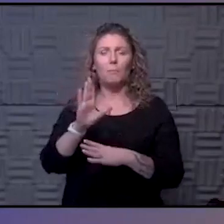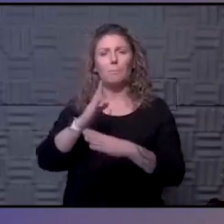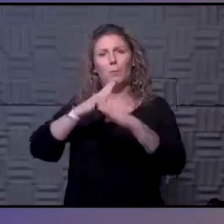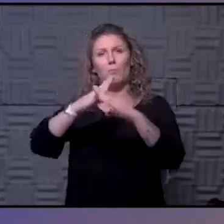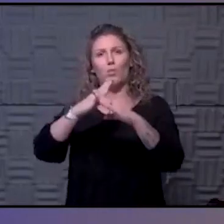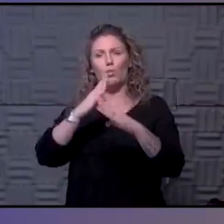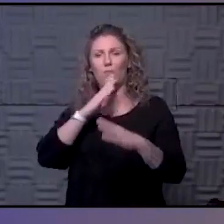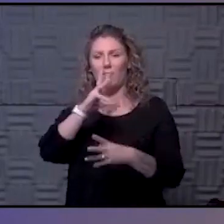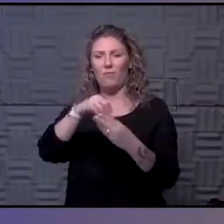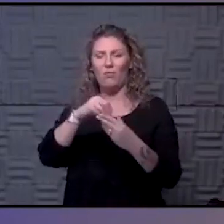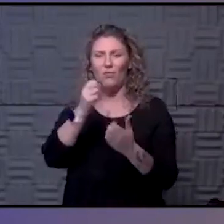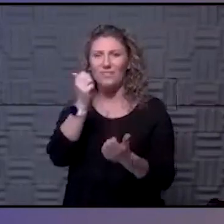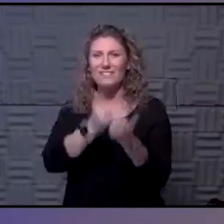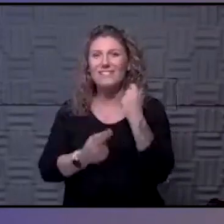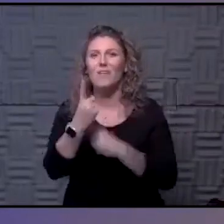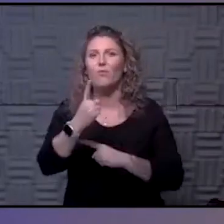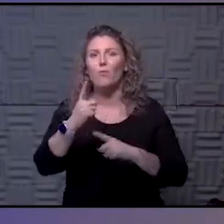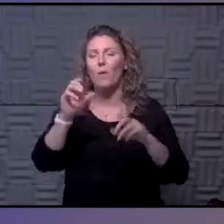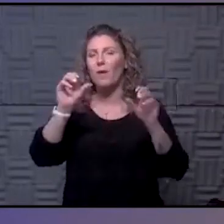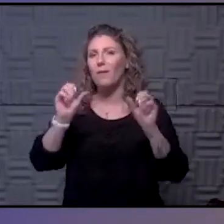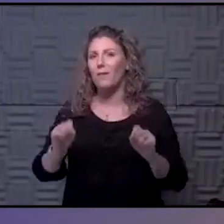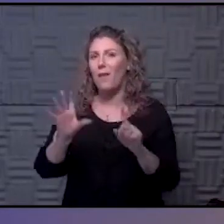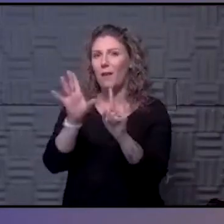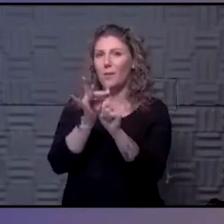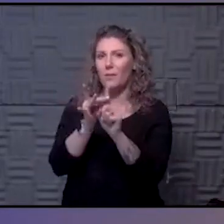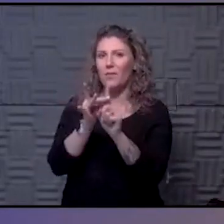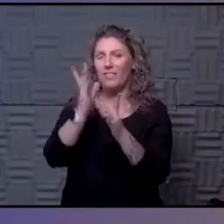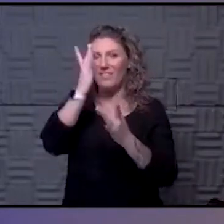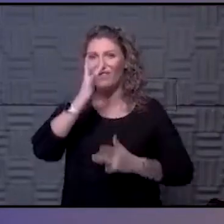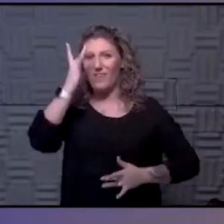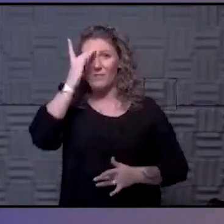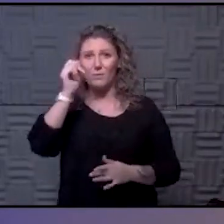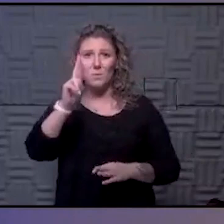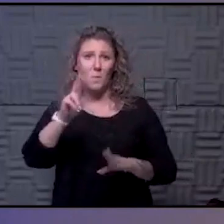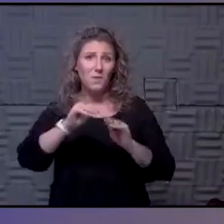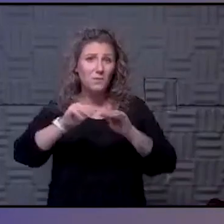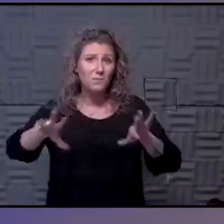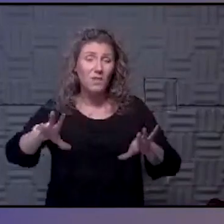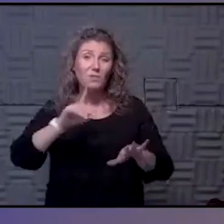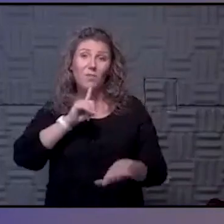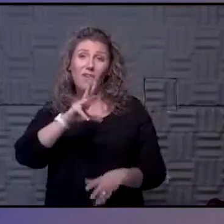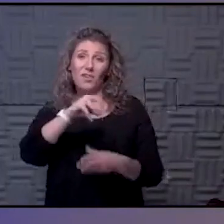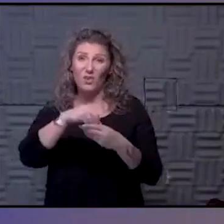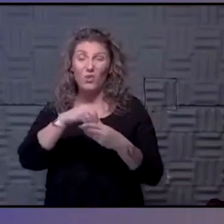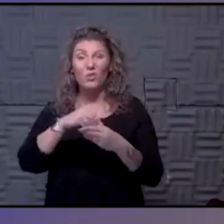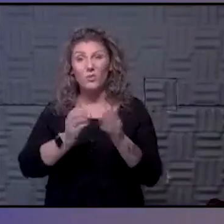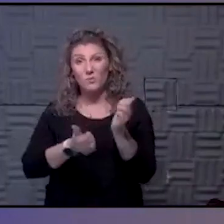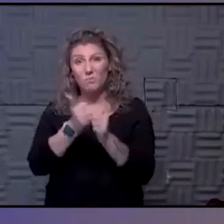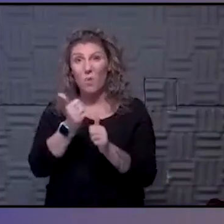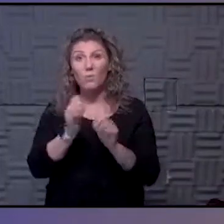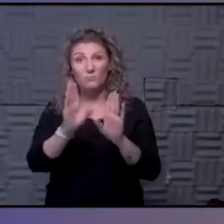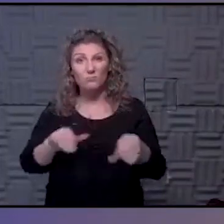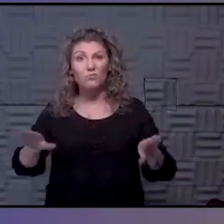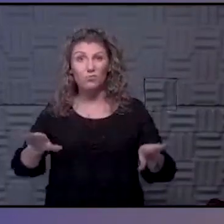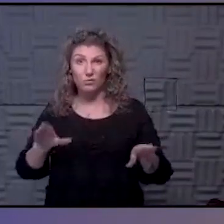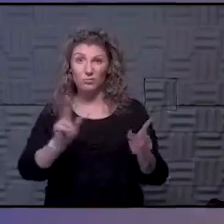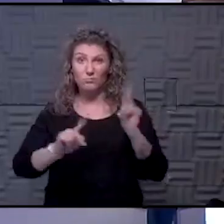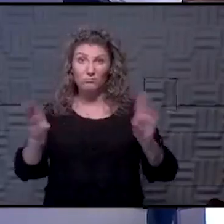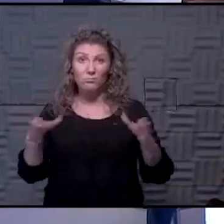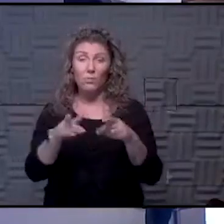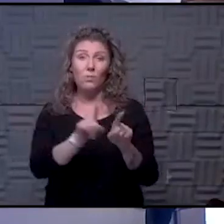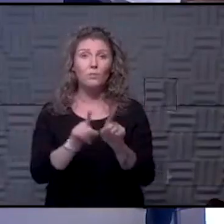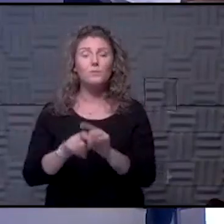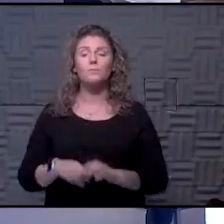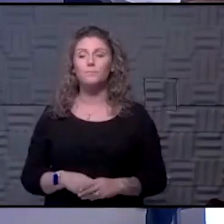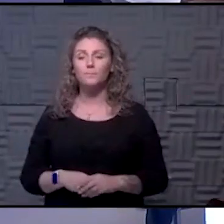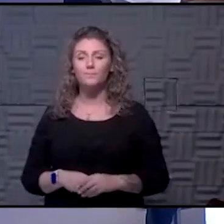number one, can be infected by the virus or can spread the virus. And so that would include really the majority of that population.